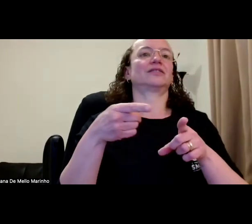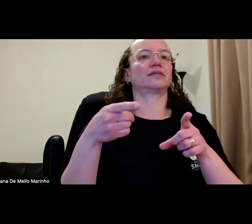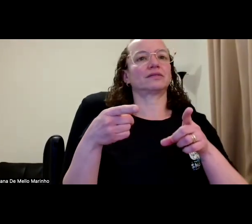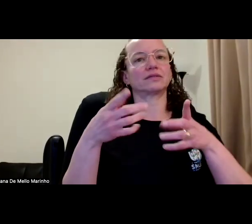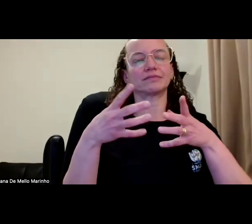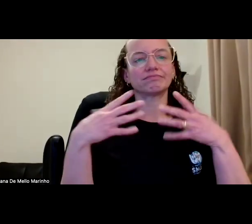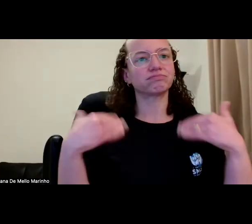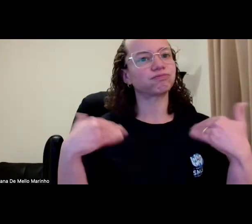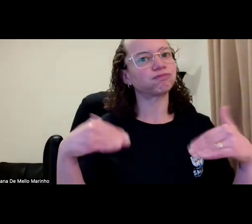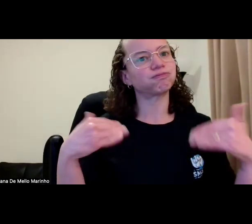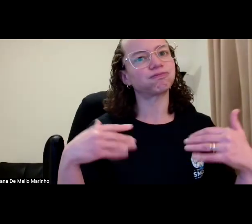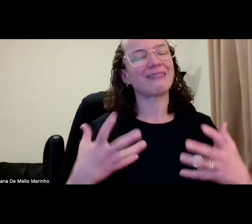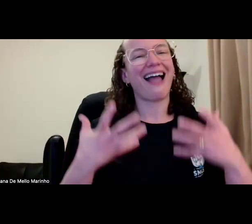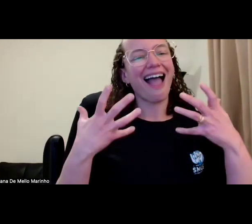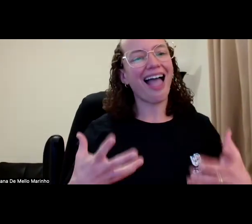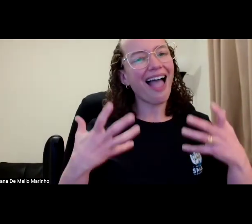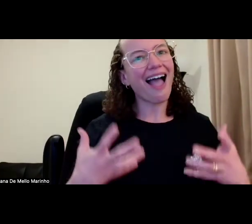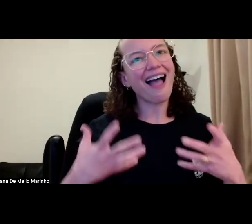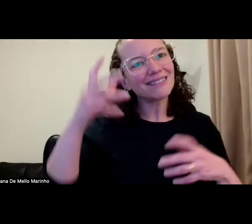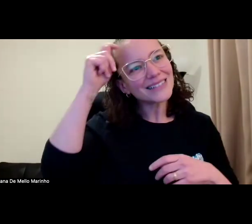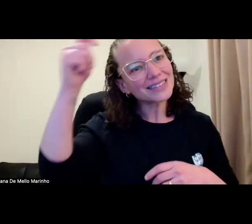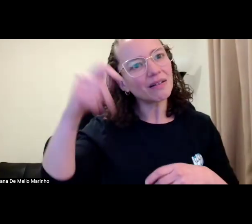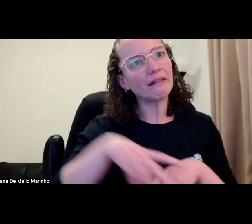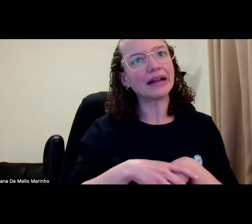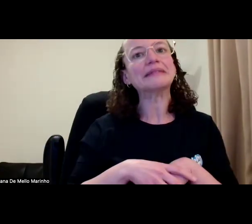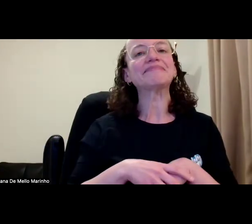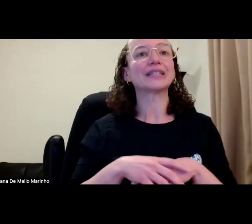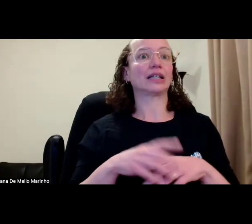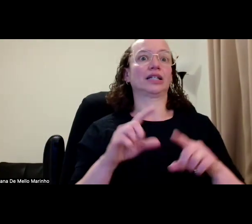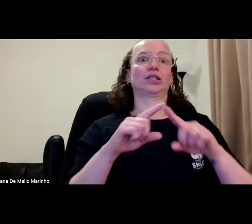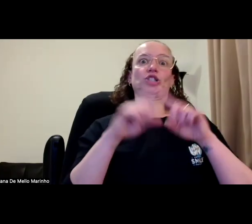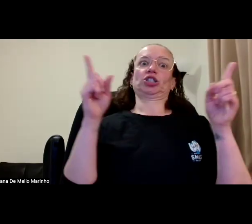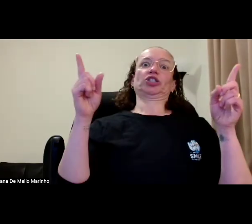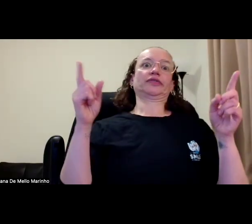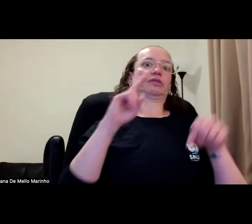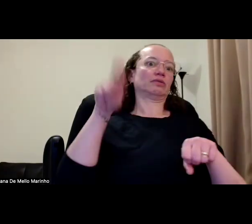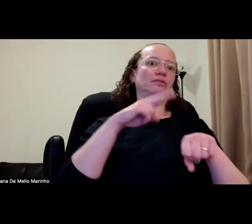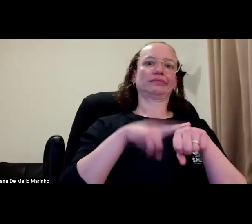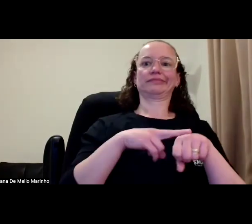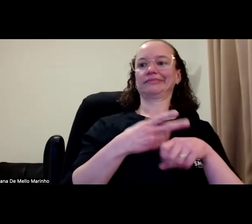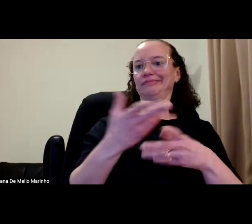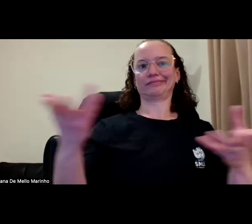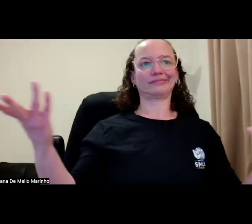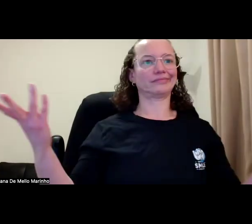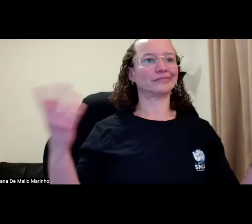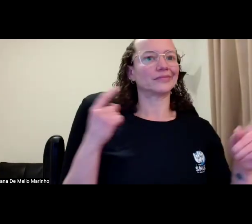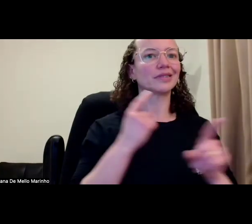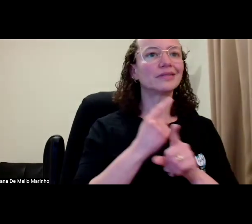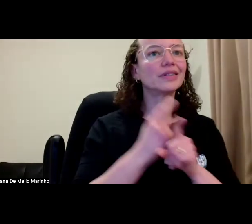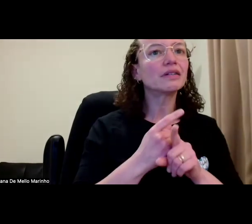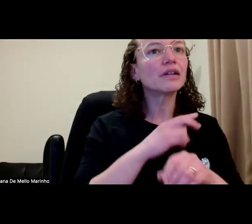that's very specialized. It's very heavy on theory, very